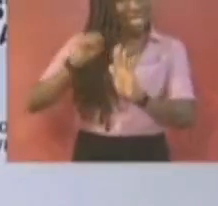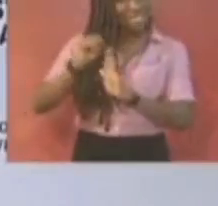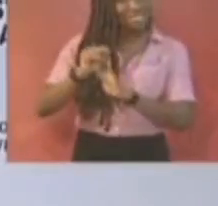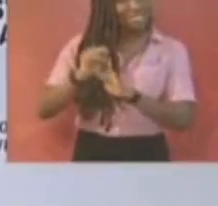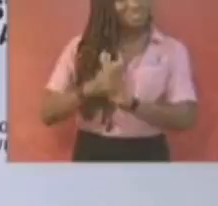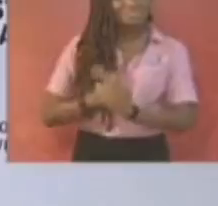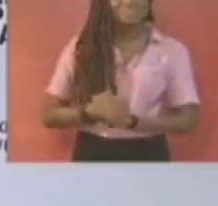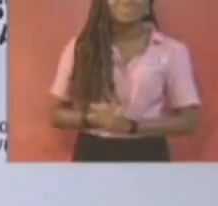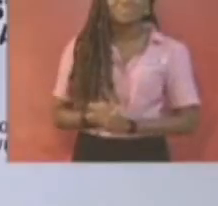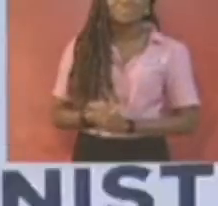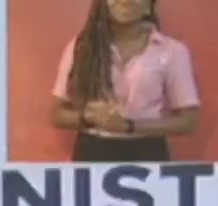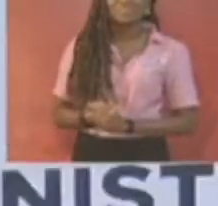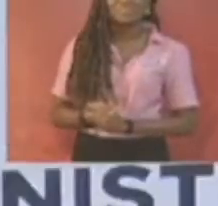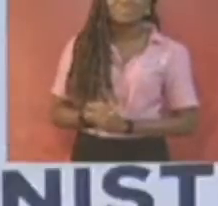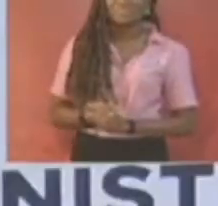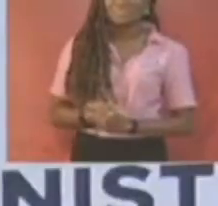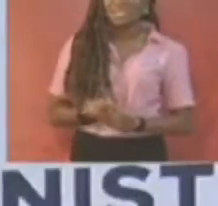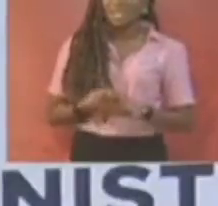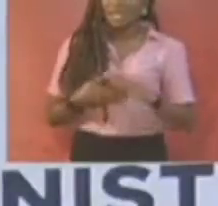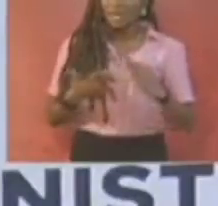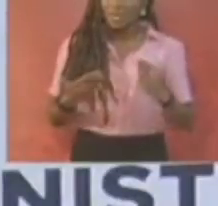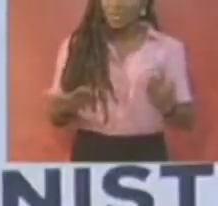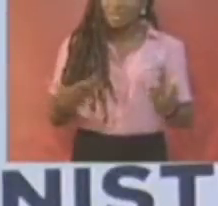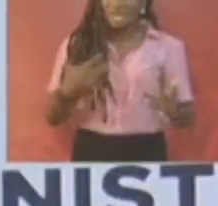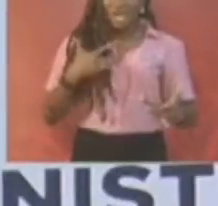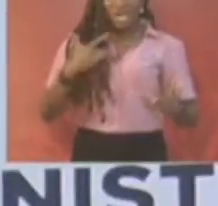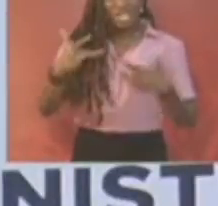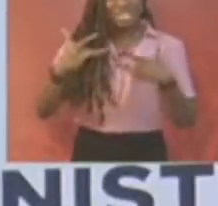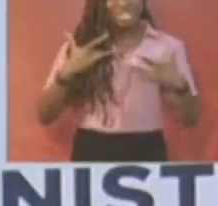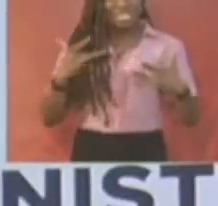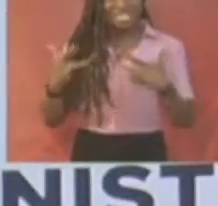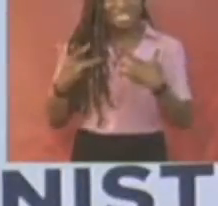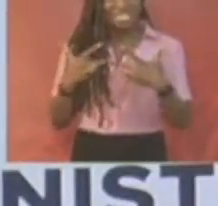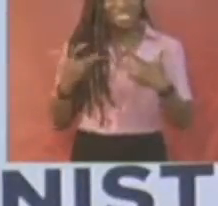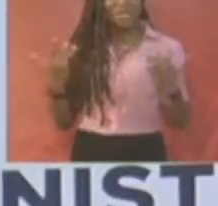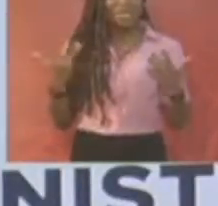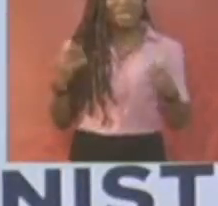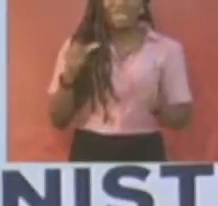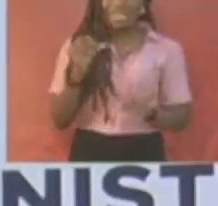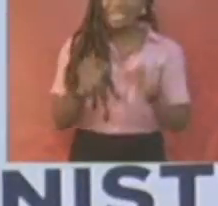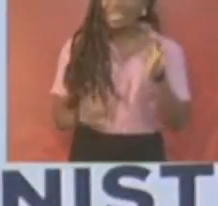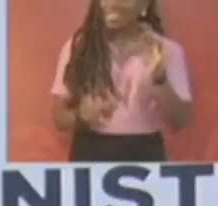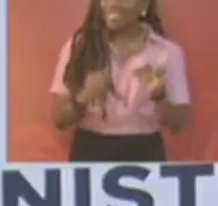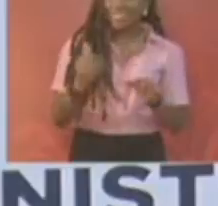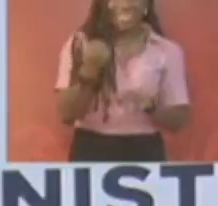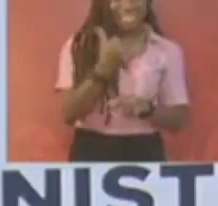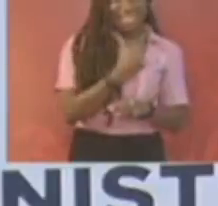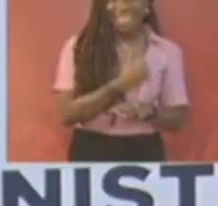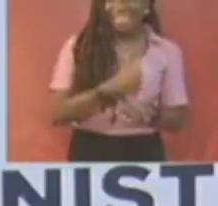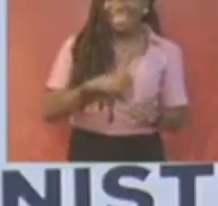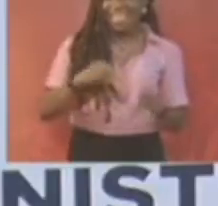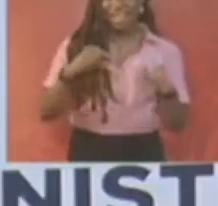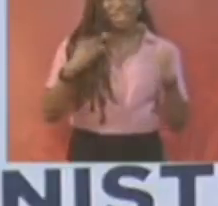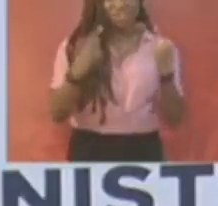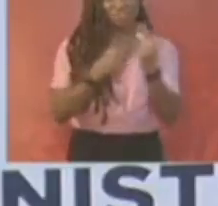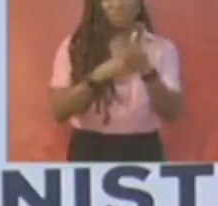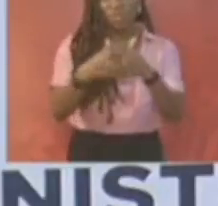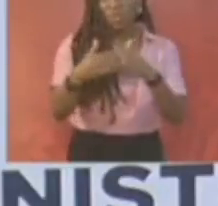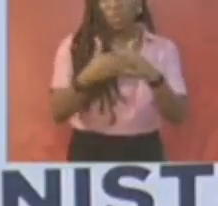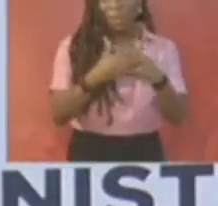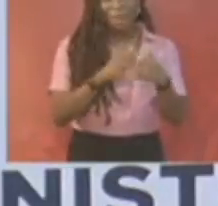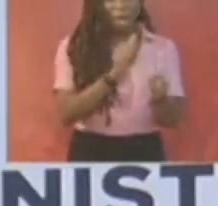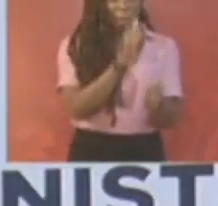So the general concern remains that if any group of individuals in any space, public or private, chooses to